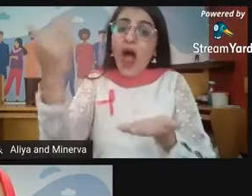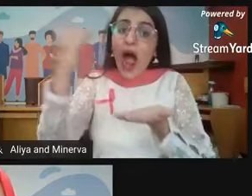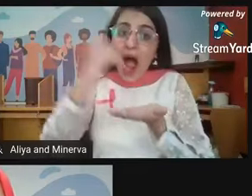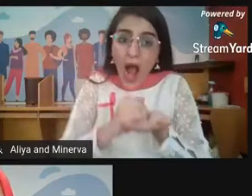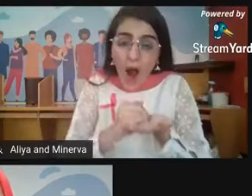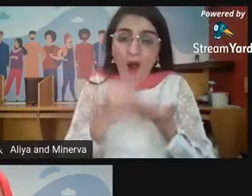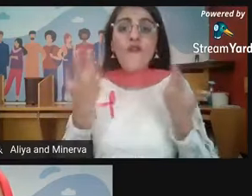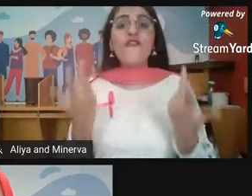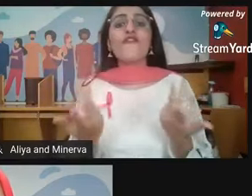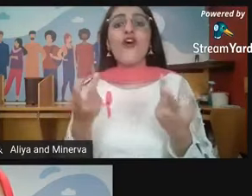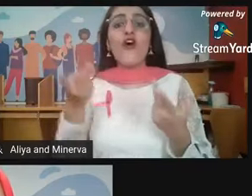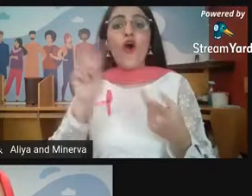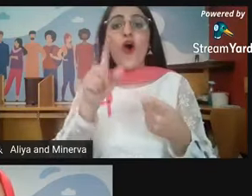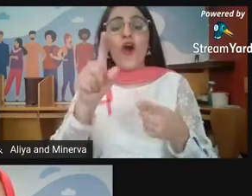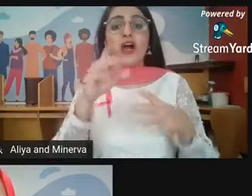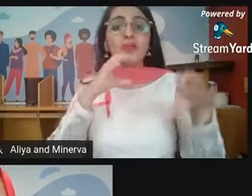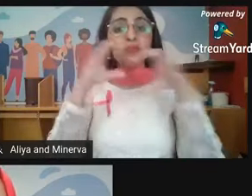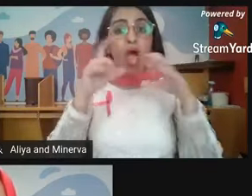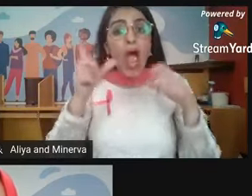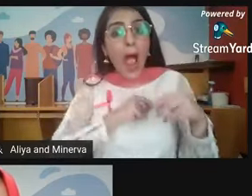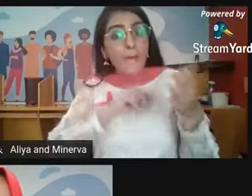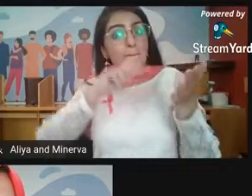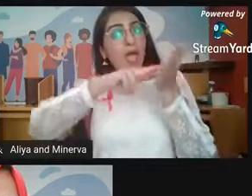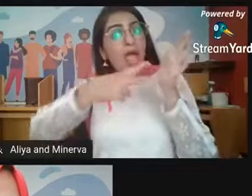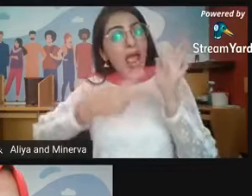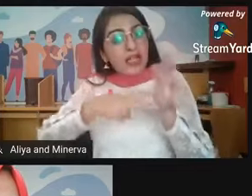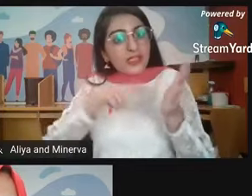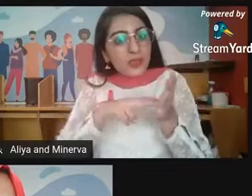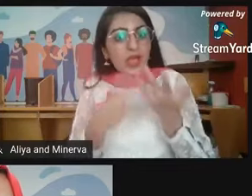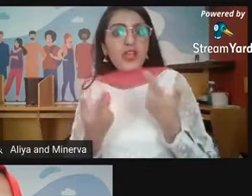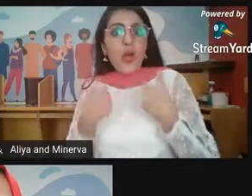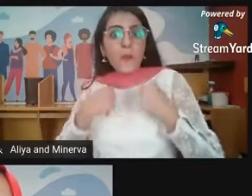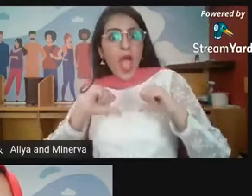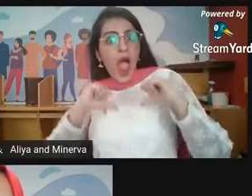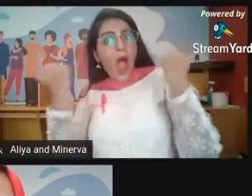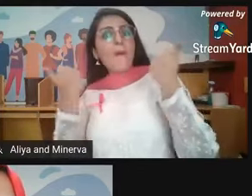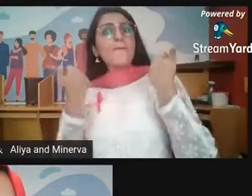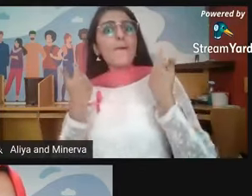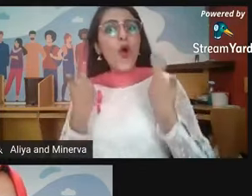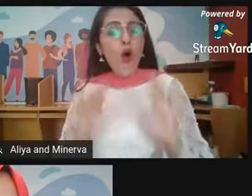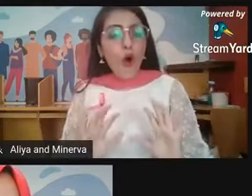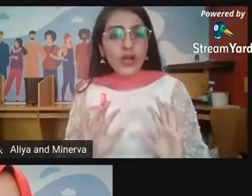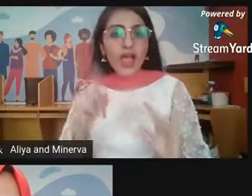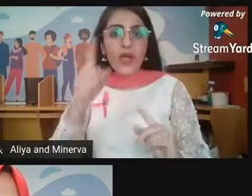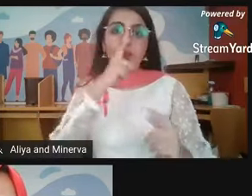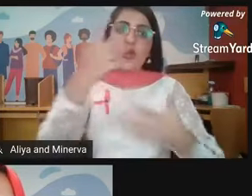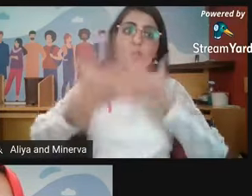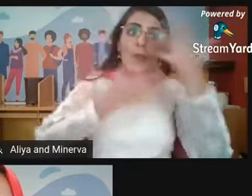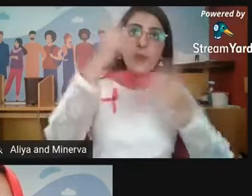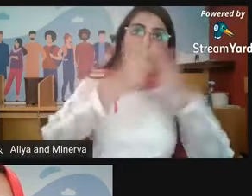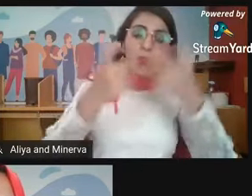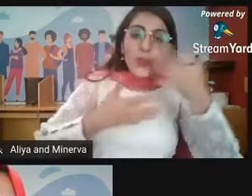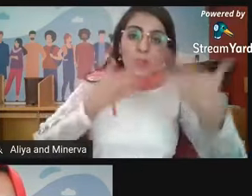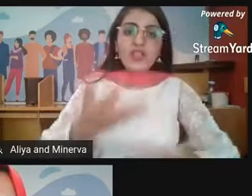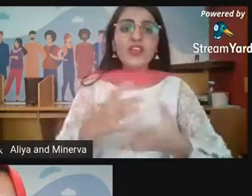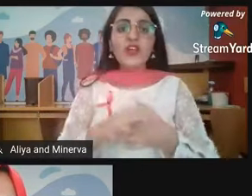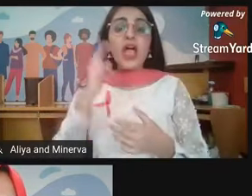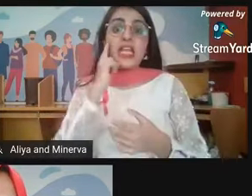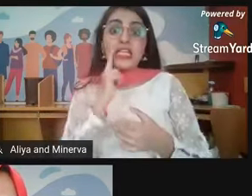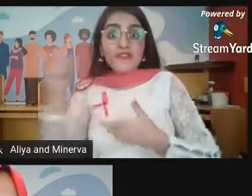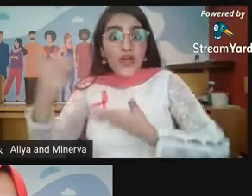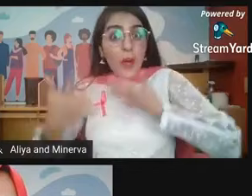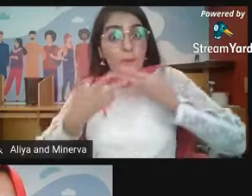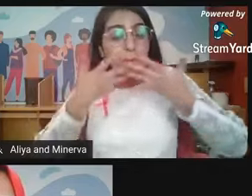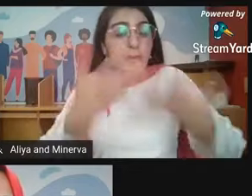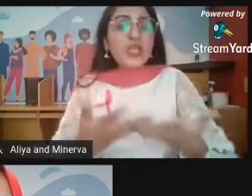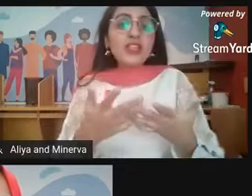on board and talk about your personal experience as a warrior to our audience. So